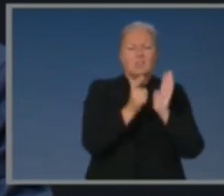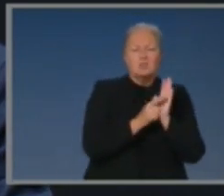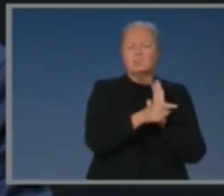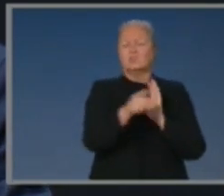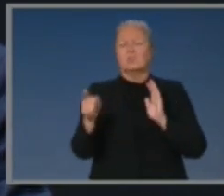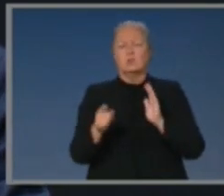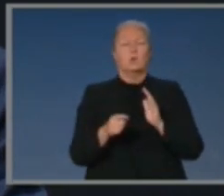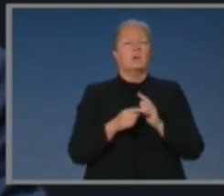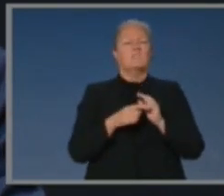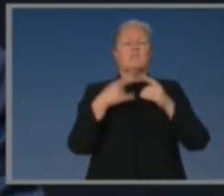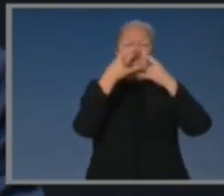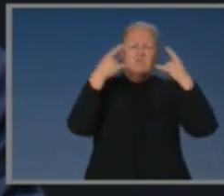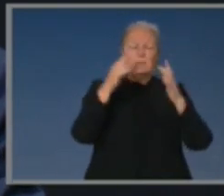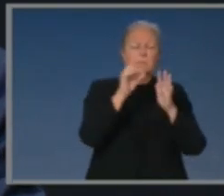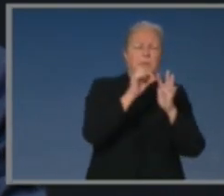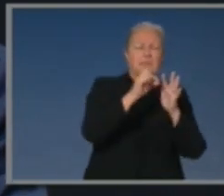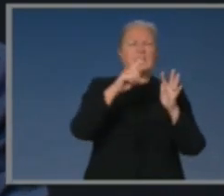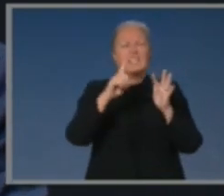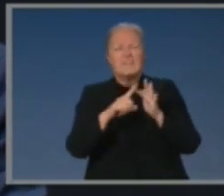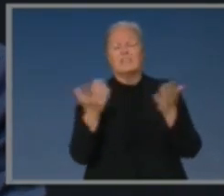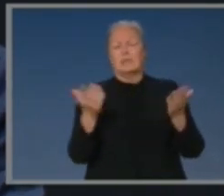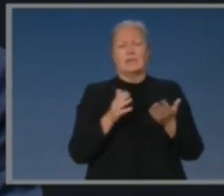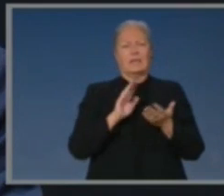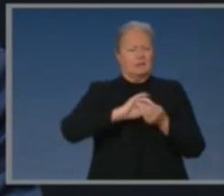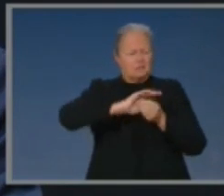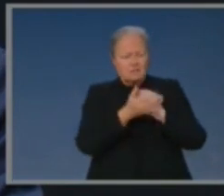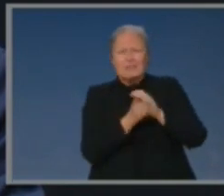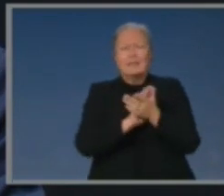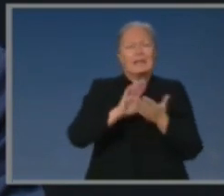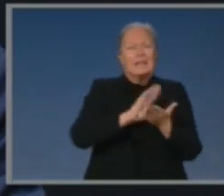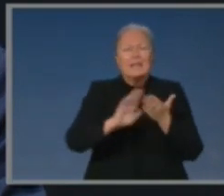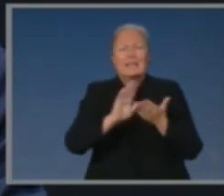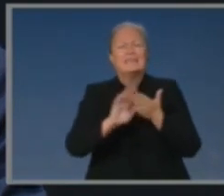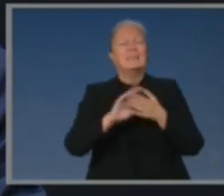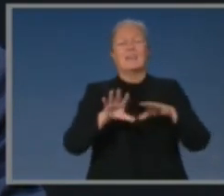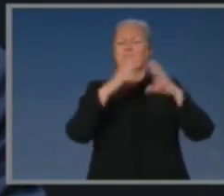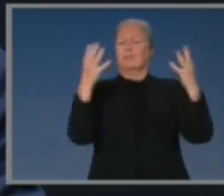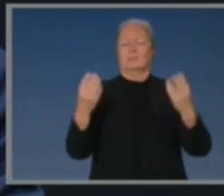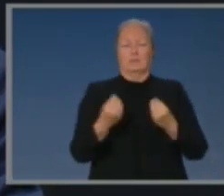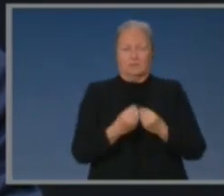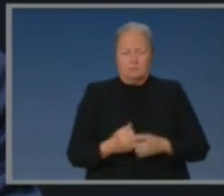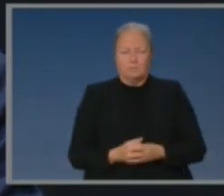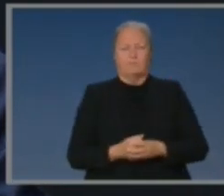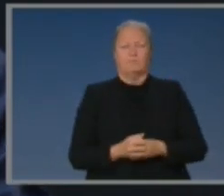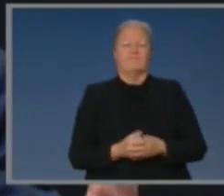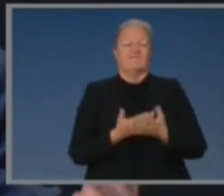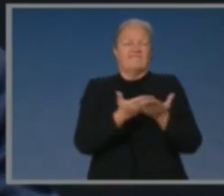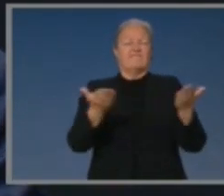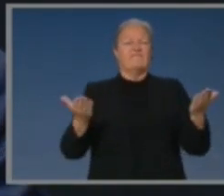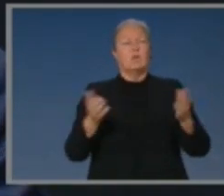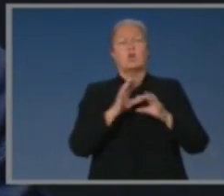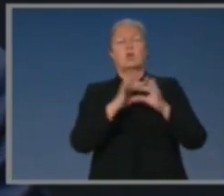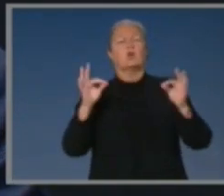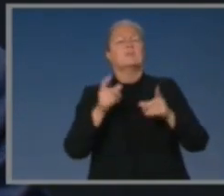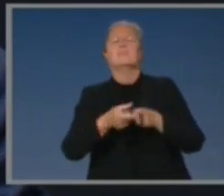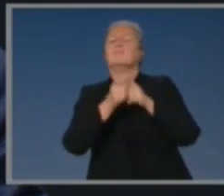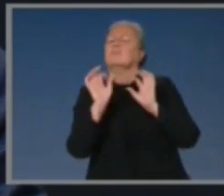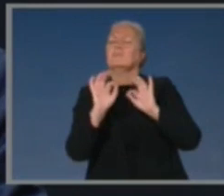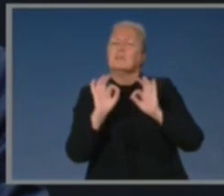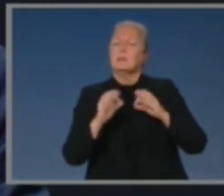equipment, hygiene, cleaning. And these are, on occasions, not going to be uncomplicated matters as businesses across